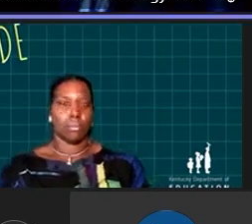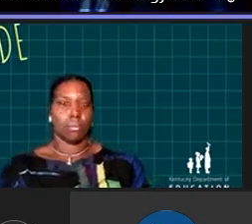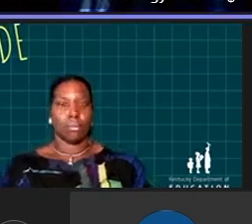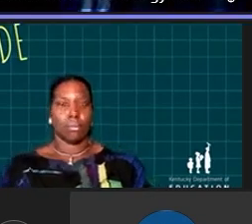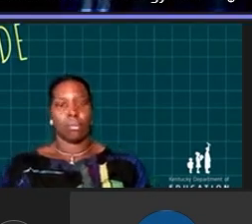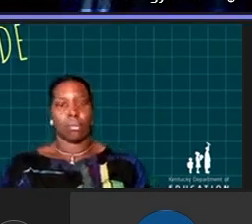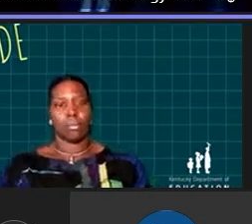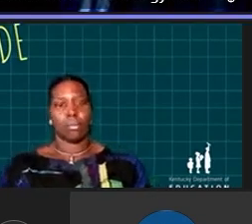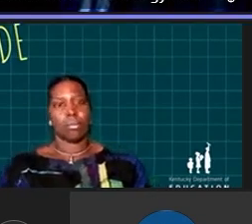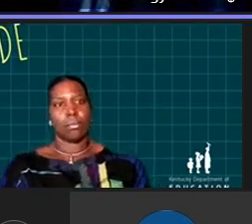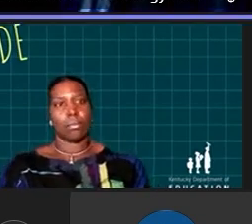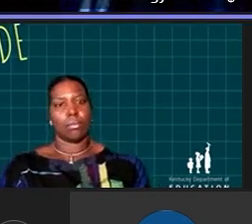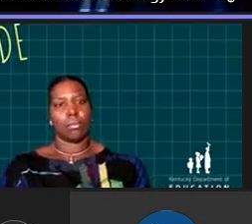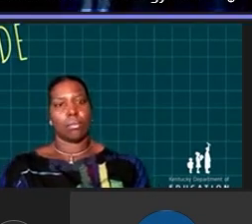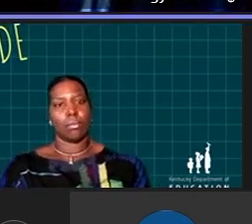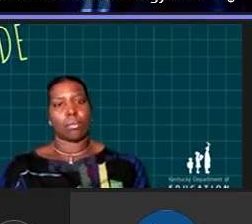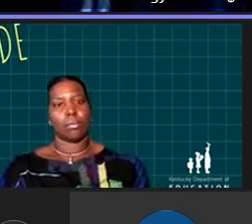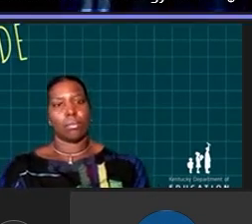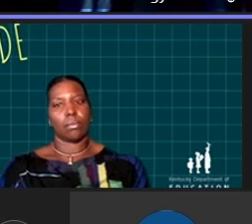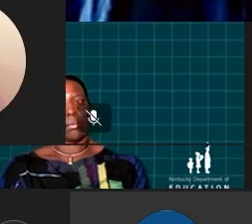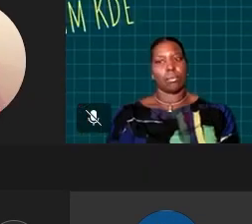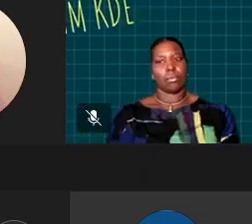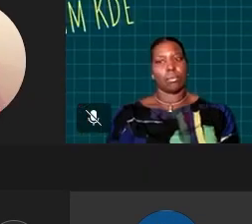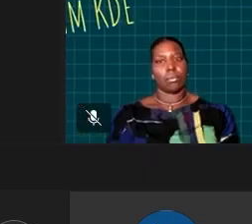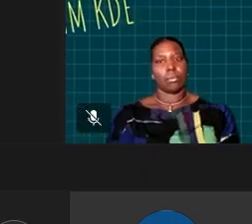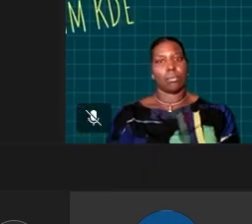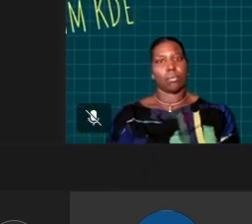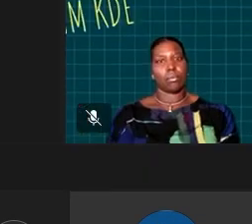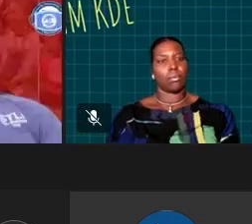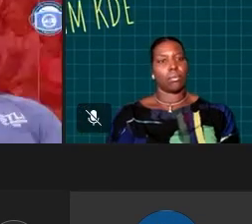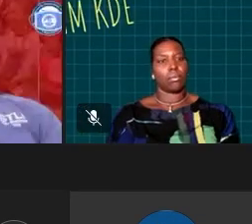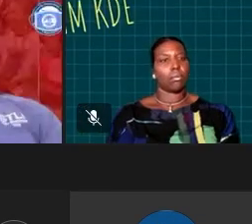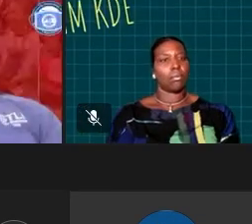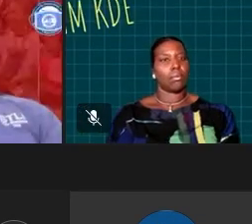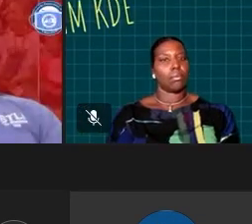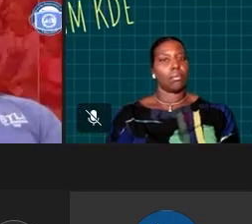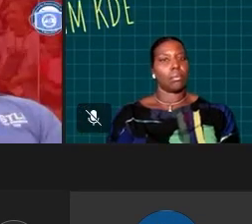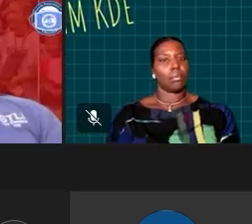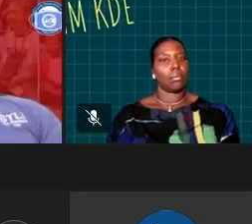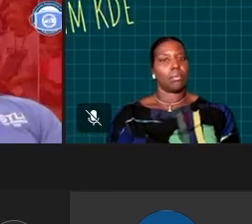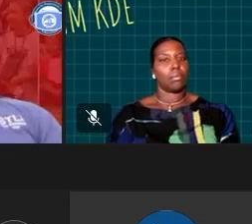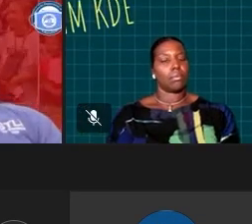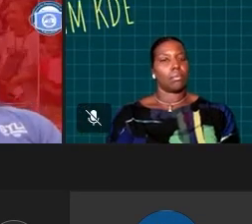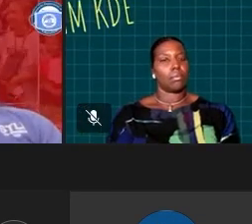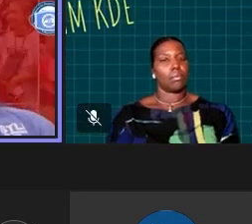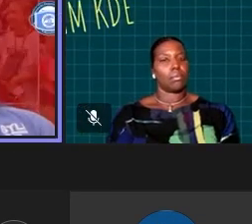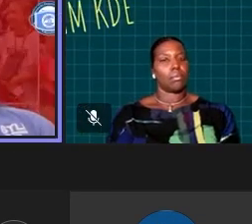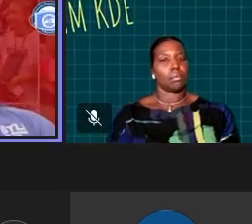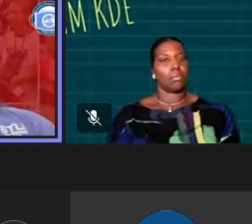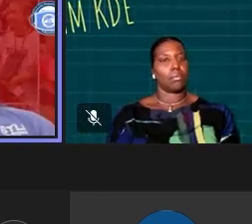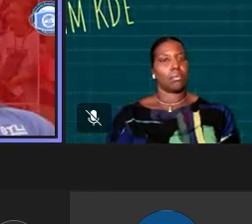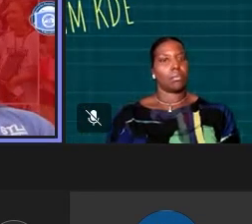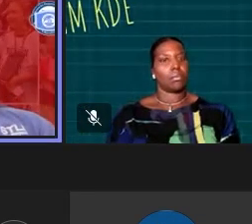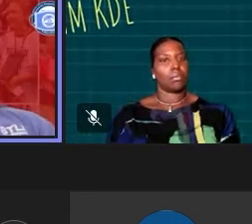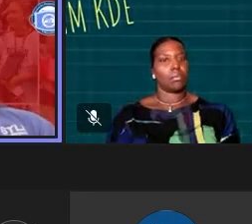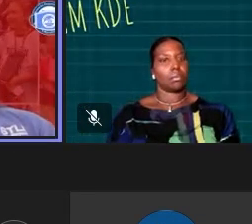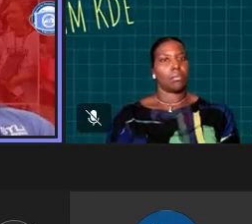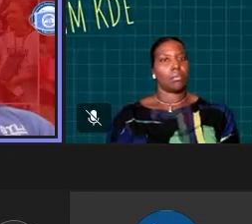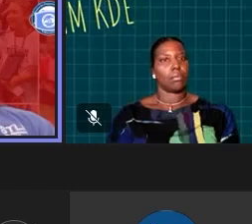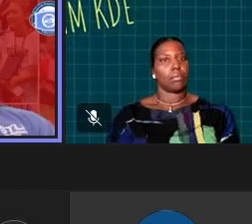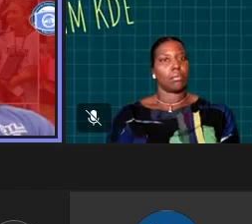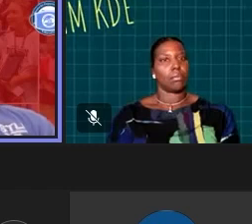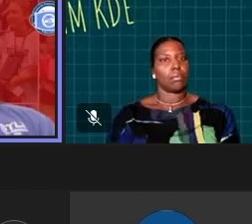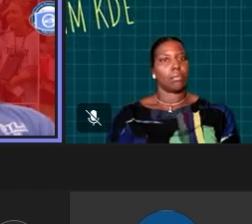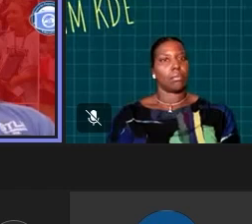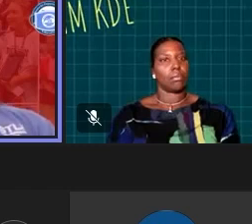I'm going to take a real quick side trip, and we're going to look at that Form 470. Yeah, I'll